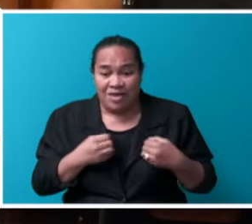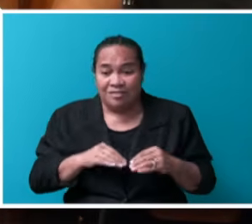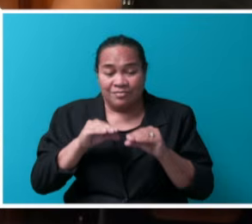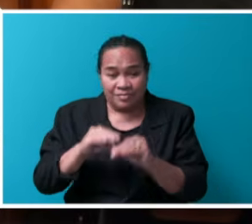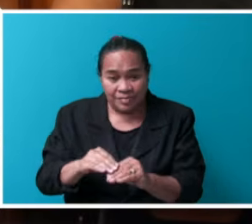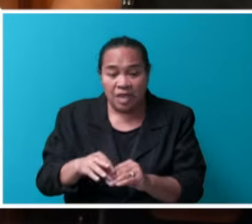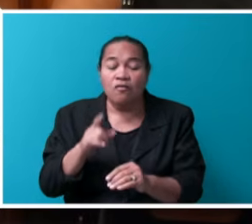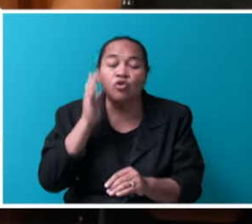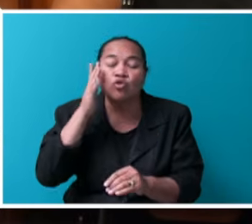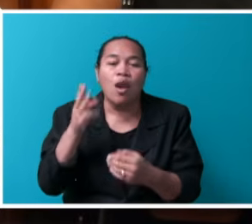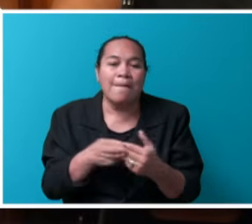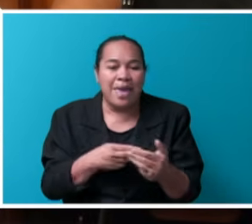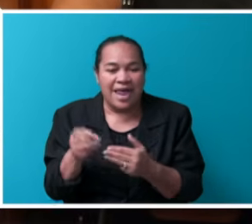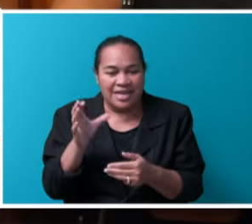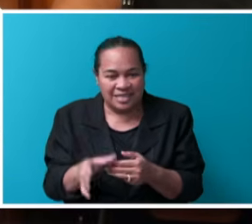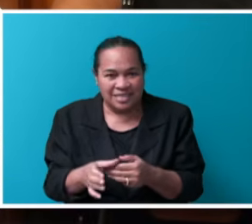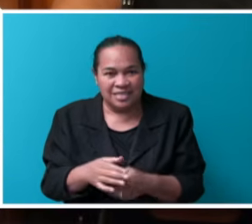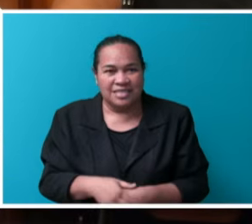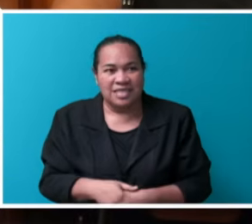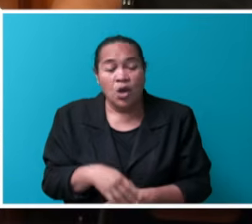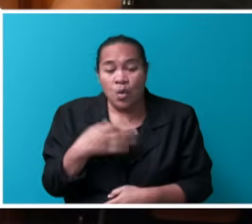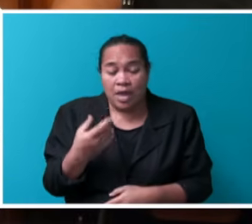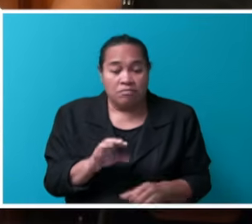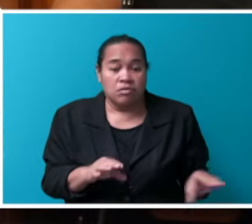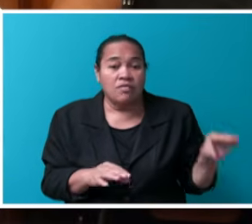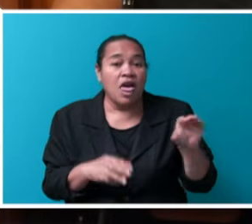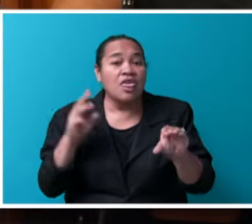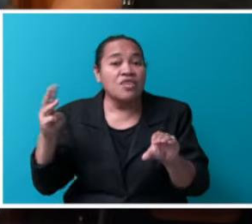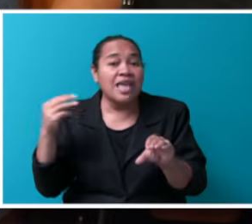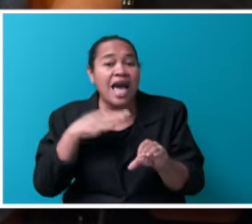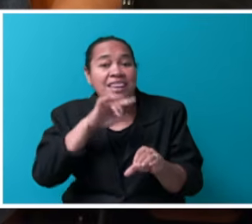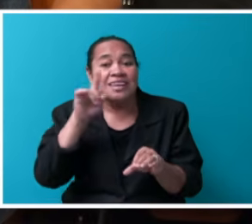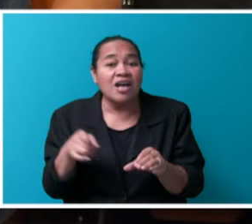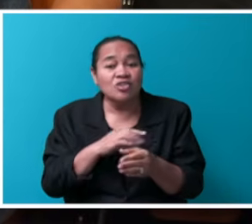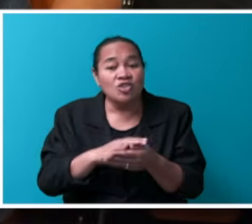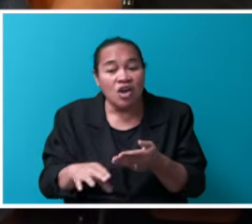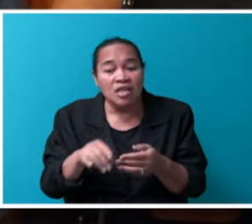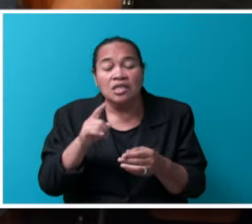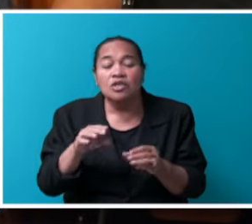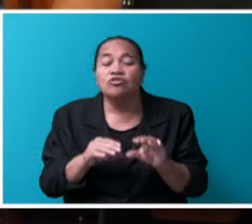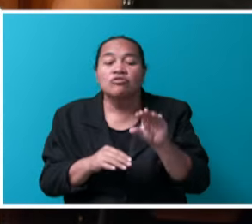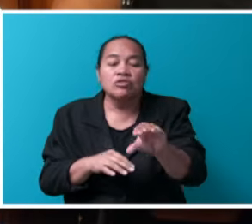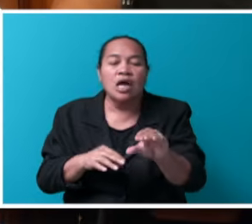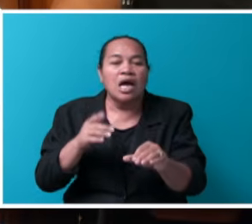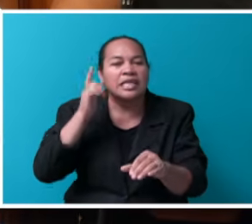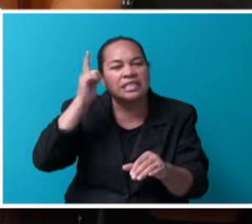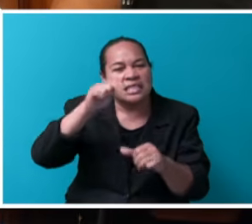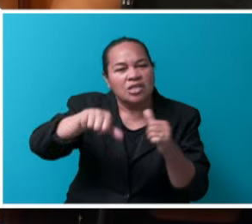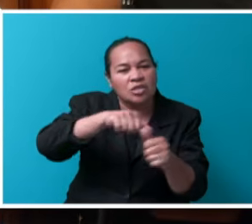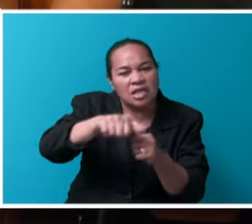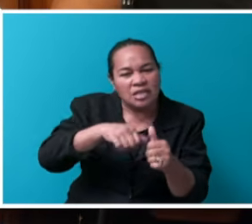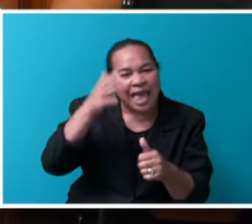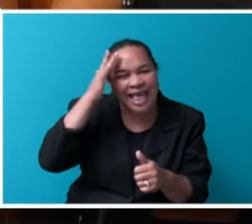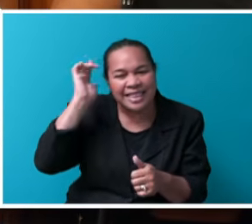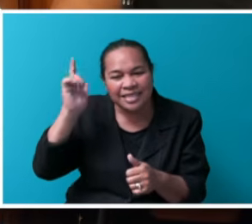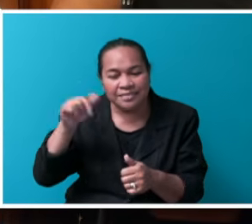school managers. Furthermore, we are providing $300,000 each to the Principal Association and the Head Teachers Association for the first time